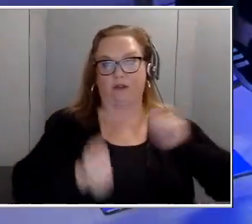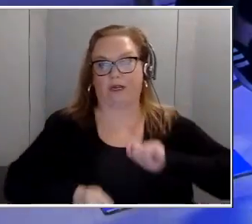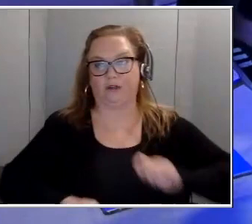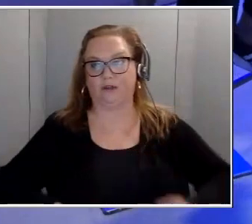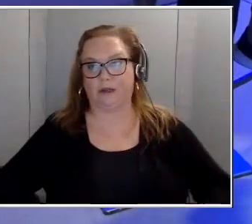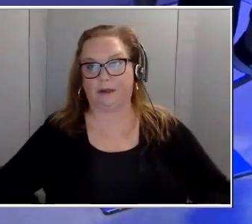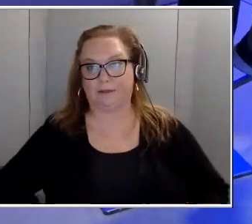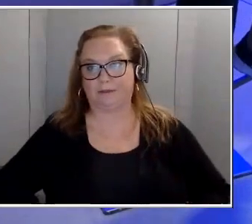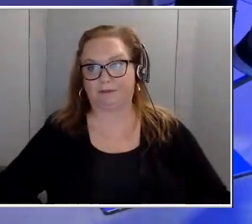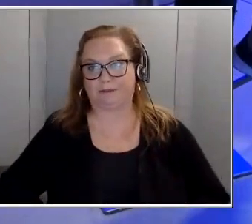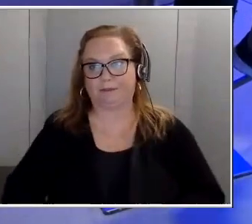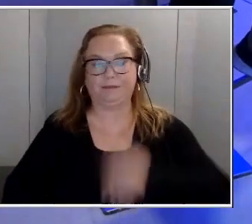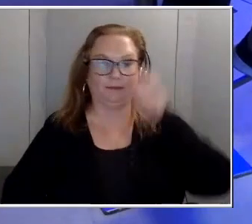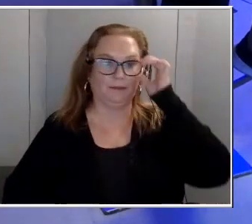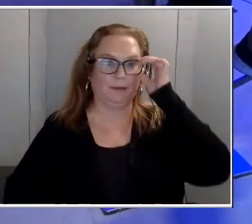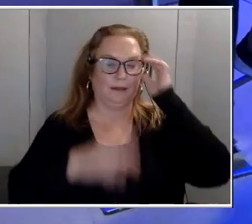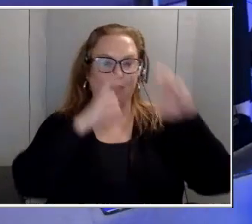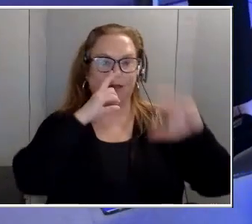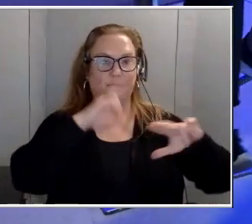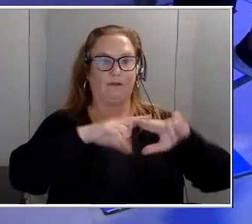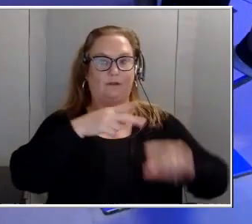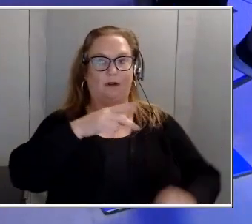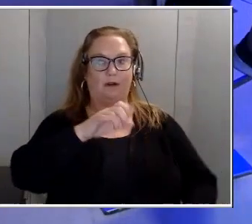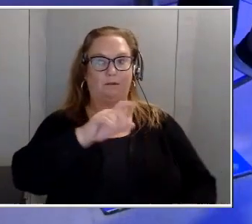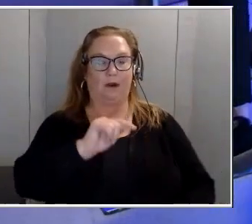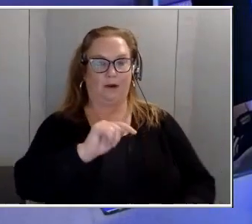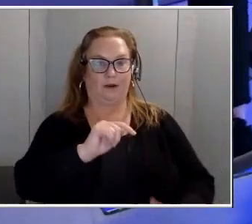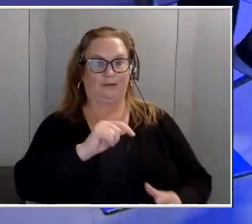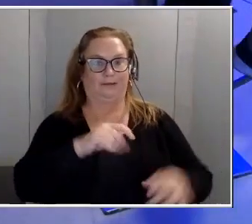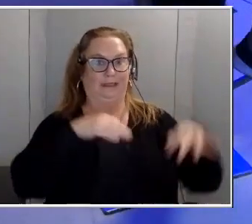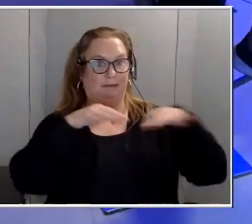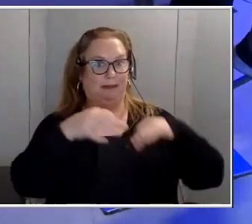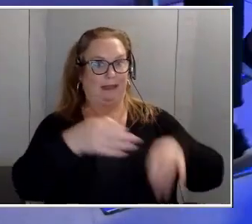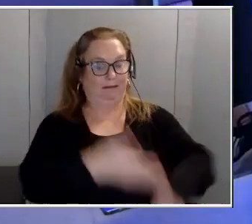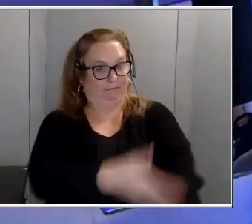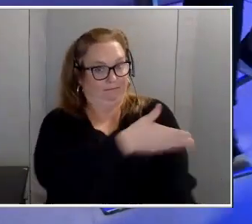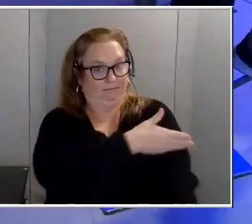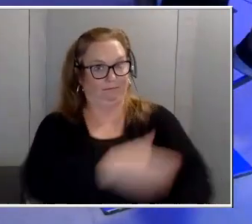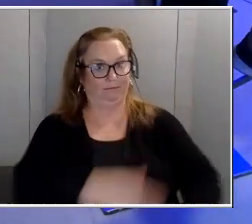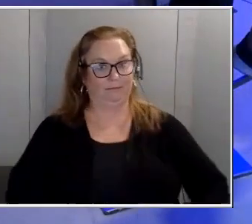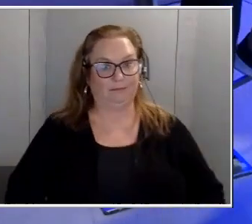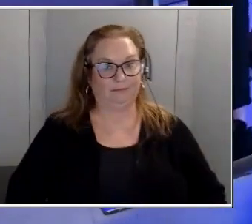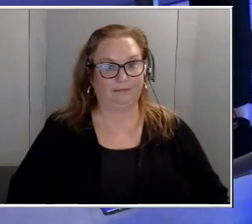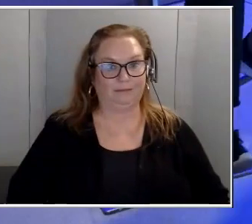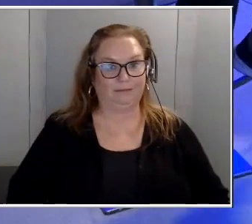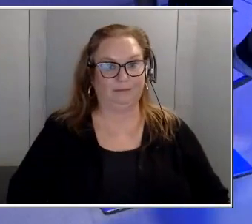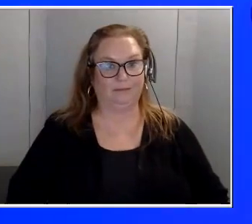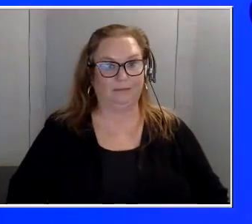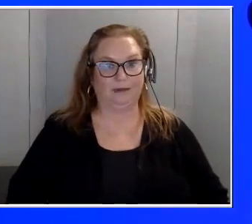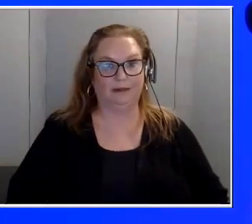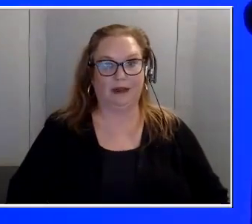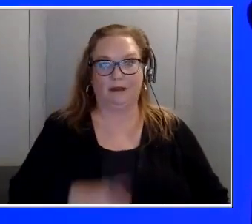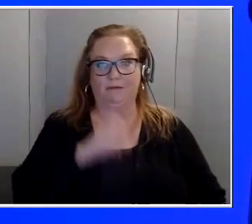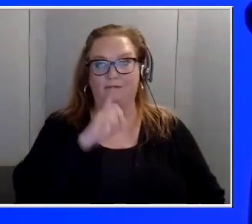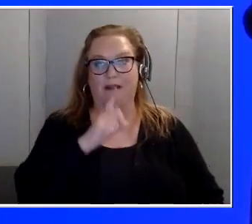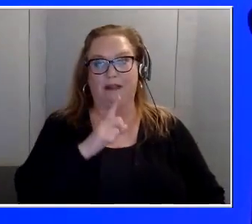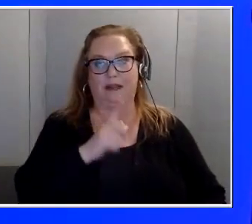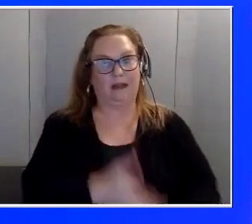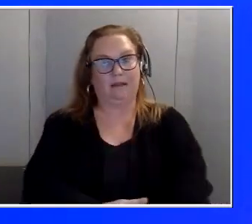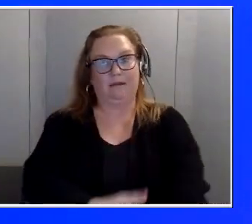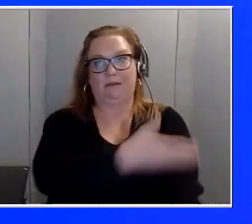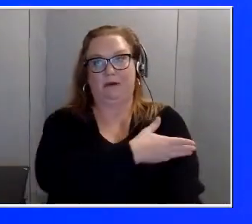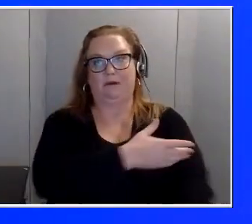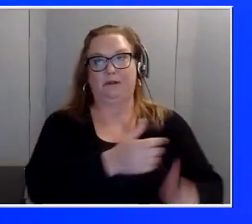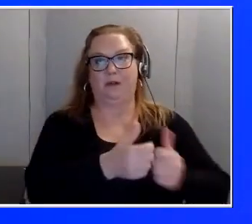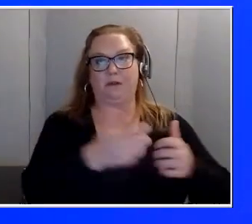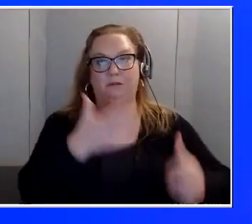here's the fun part. You got to tell us how much better you're doing. I have to say I'm doing so much better. I don't